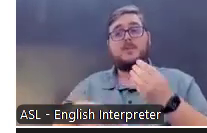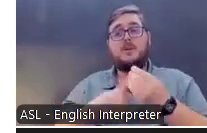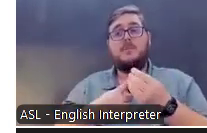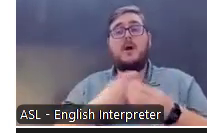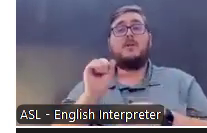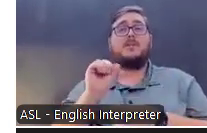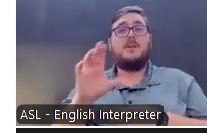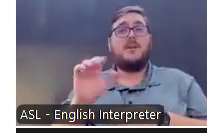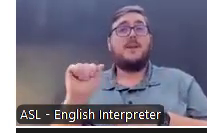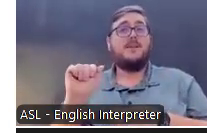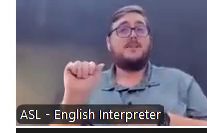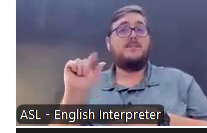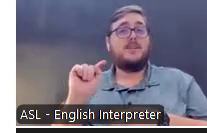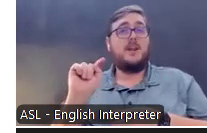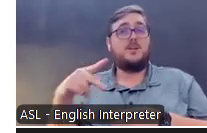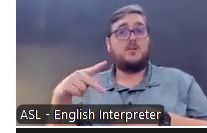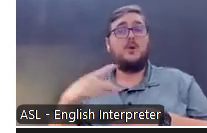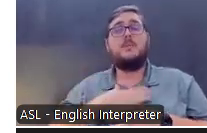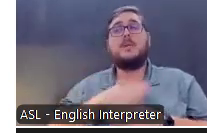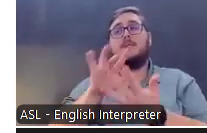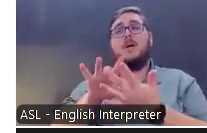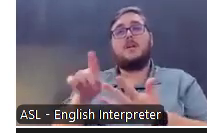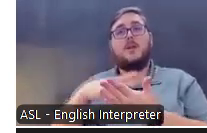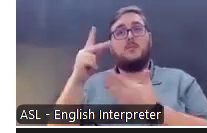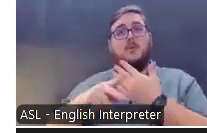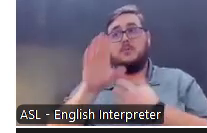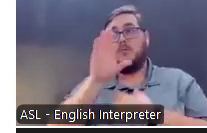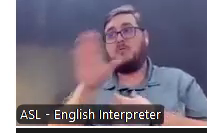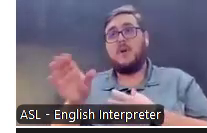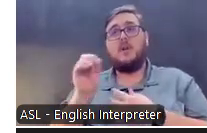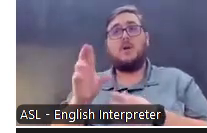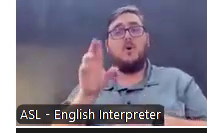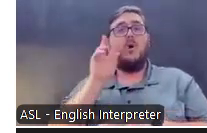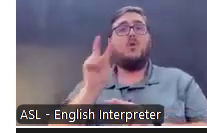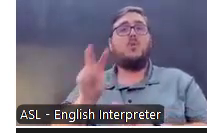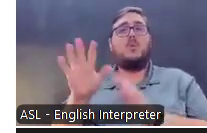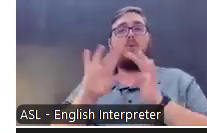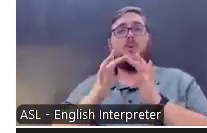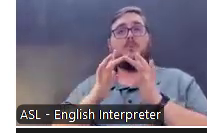questions, please contact that program directly or look at their website. Next slide.